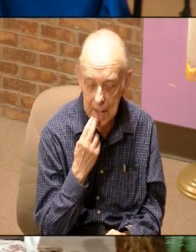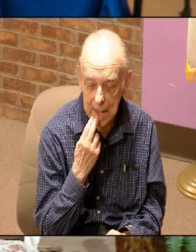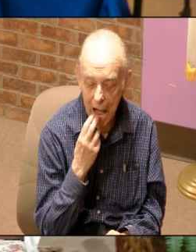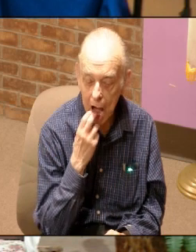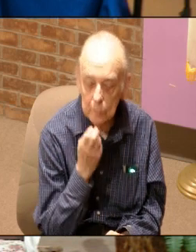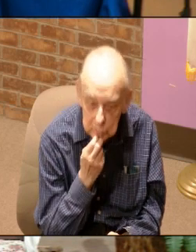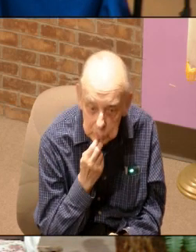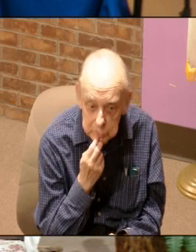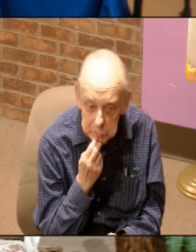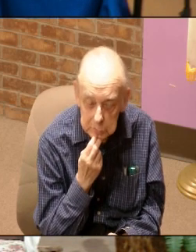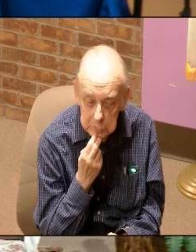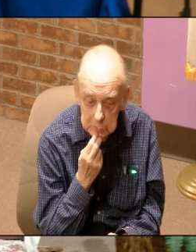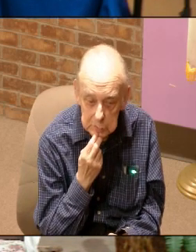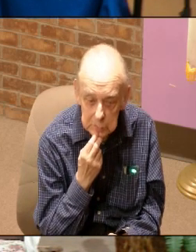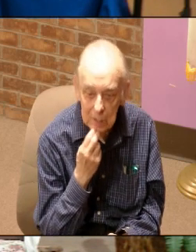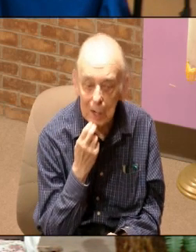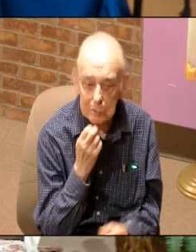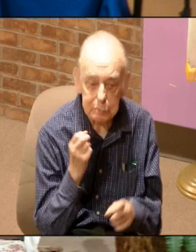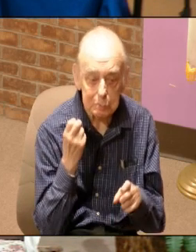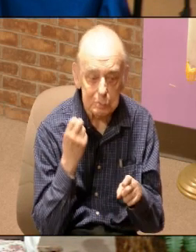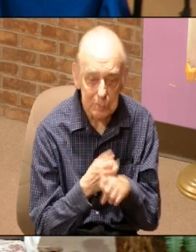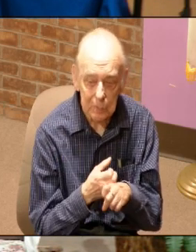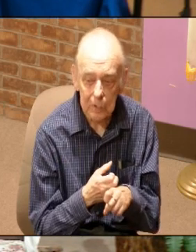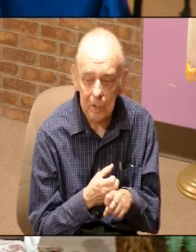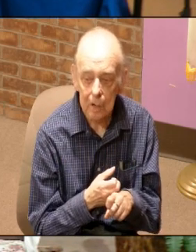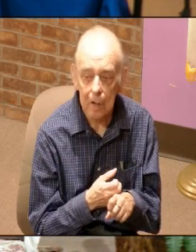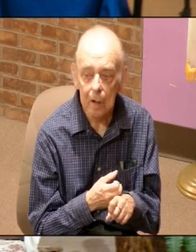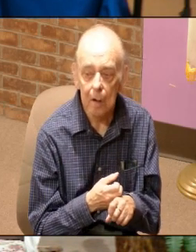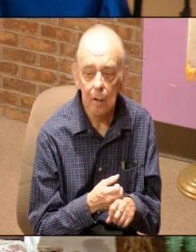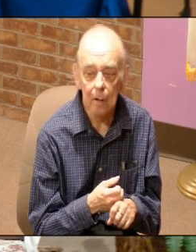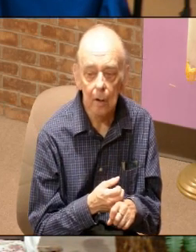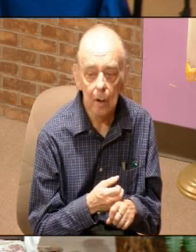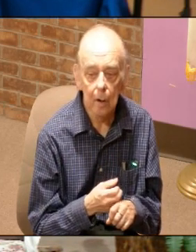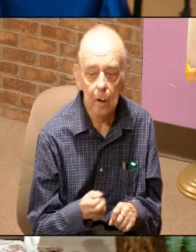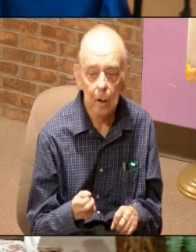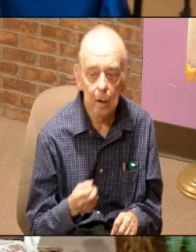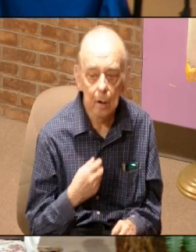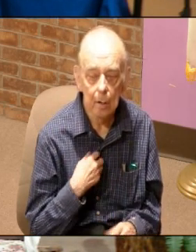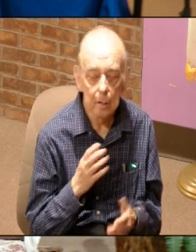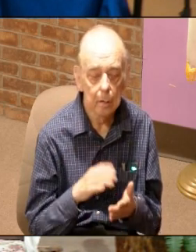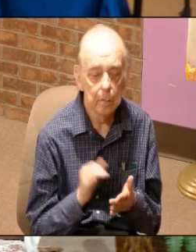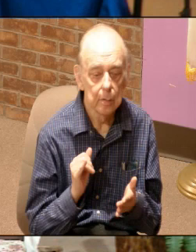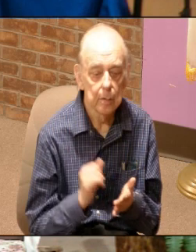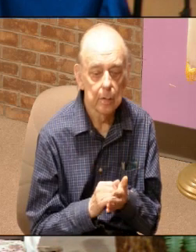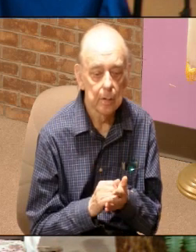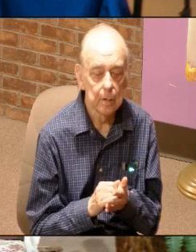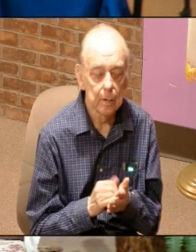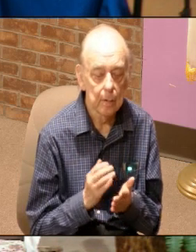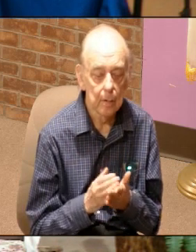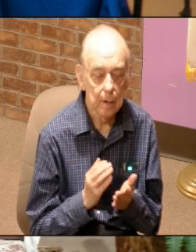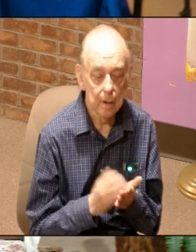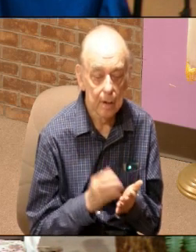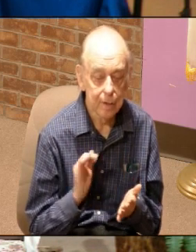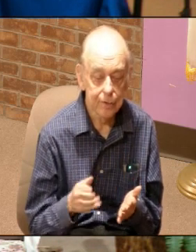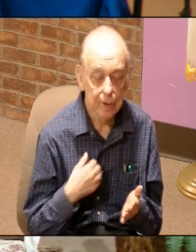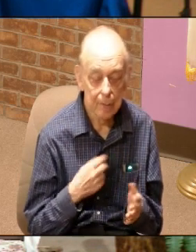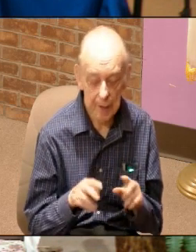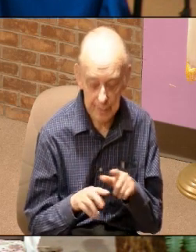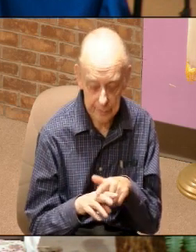clamp and they clamp hard and I learned that lesson I still have my fingers though